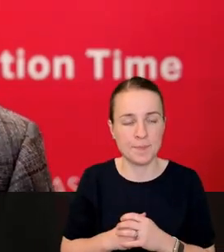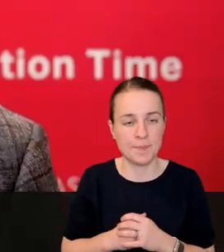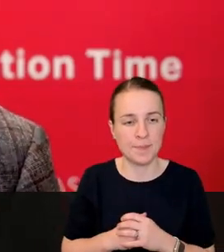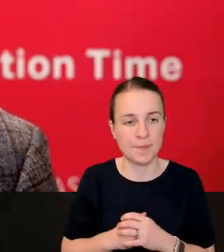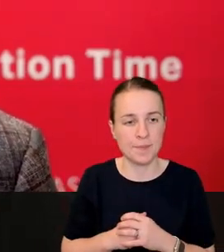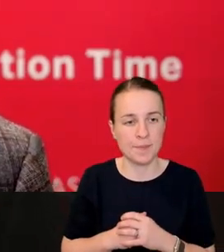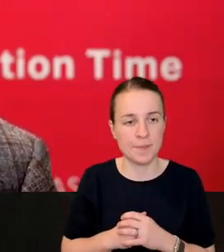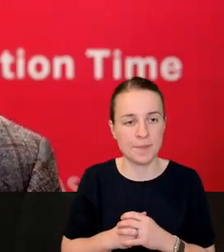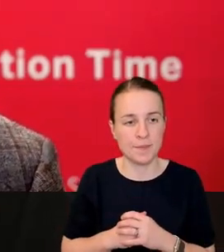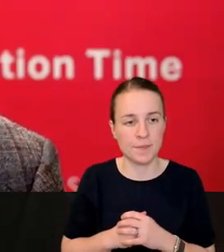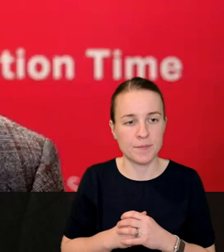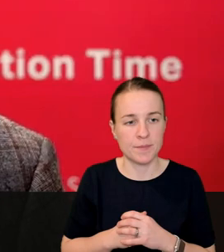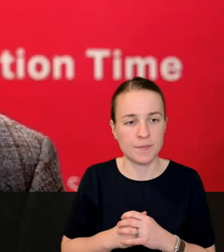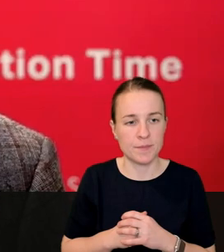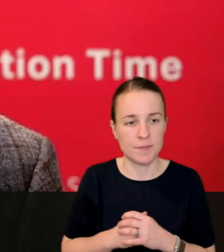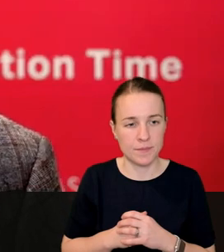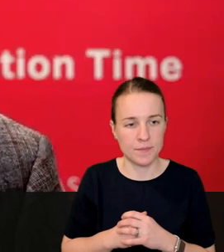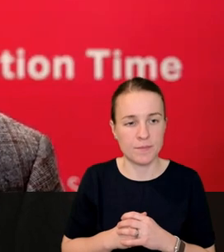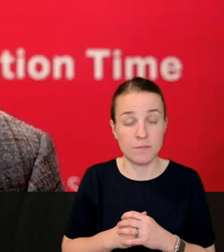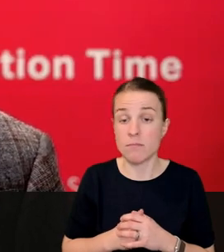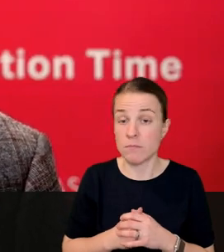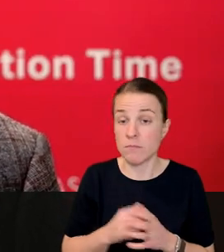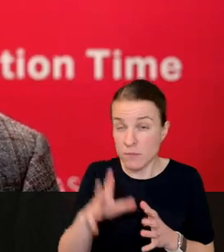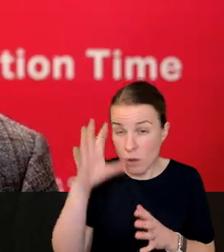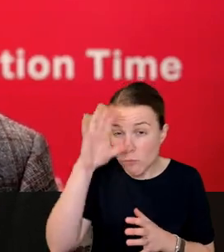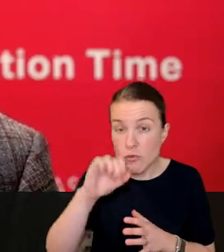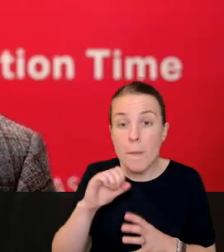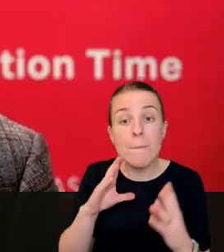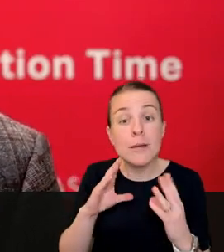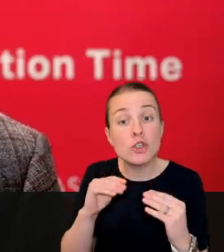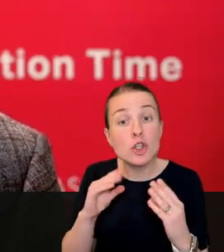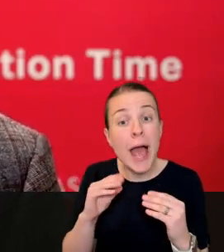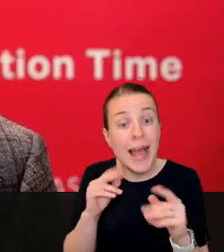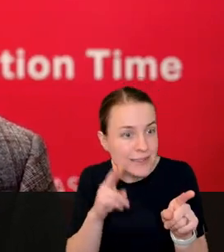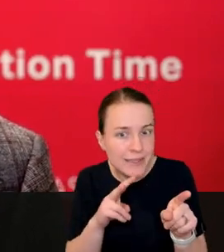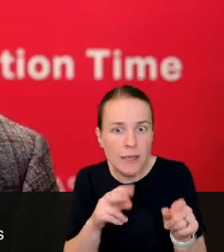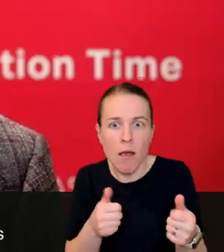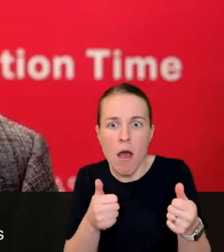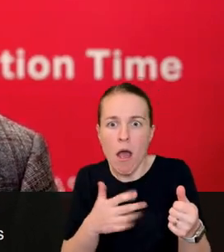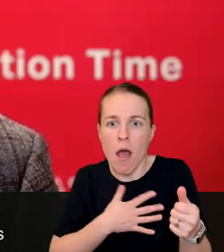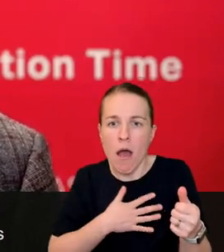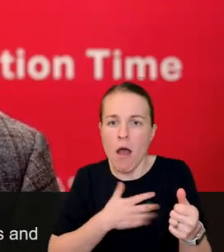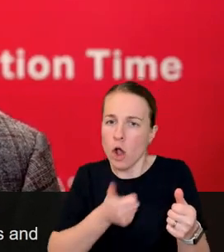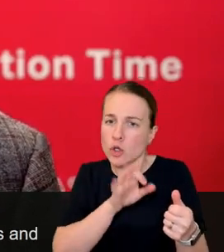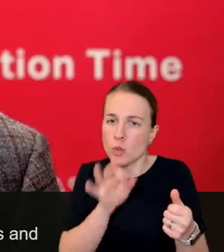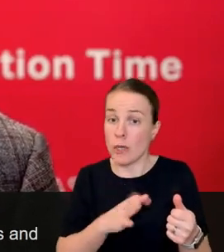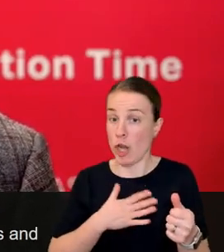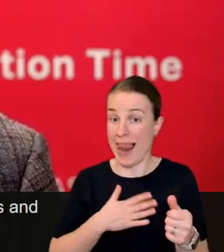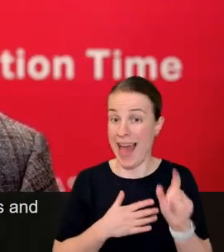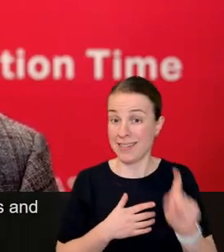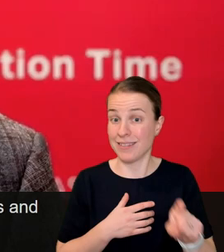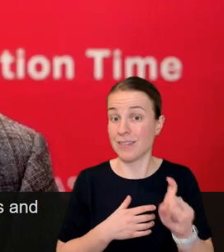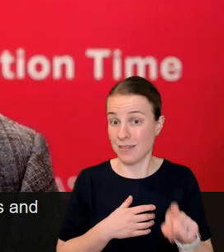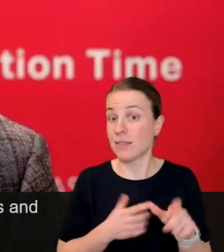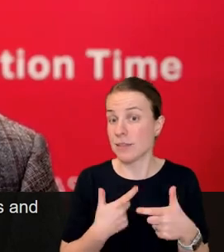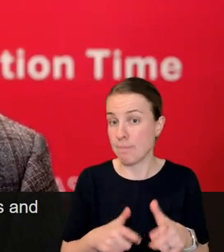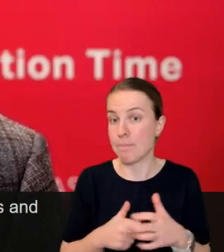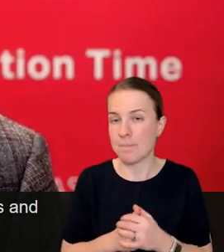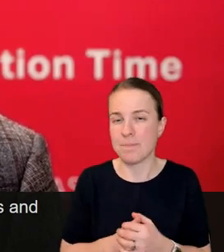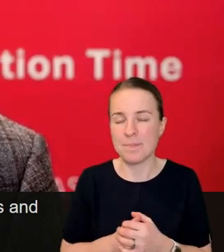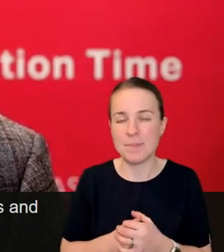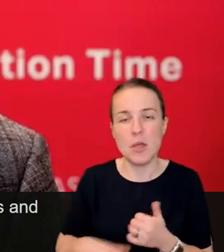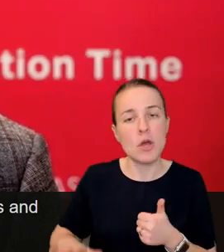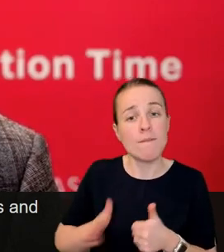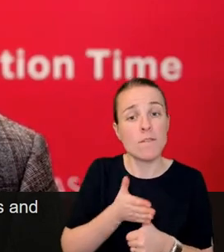Keep liking your favourite chat questions and adding your own. For the first questions coming from